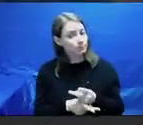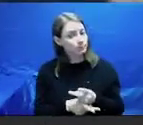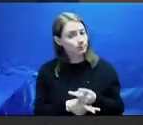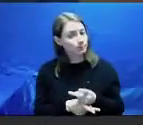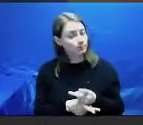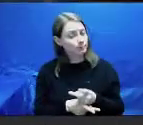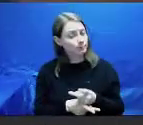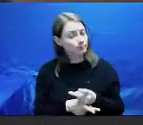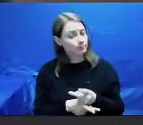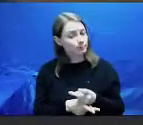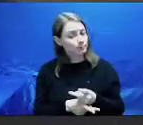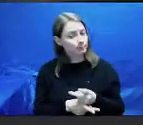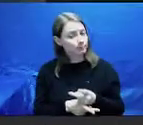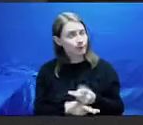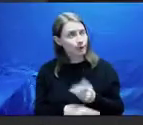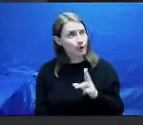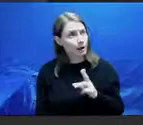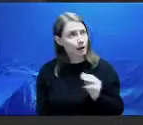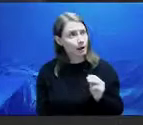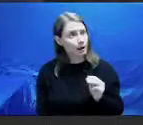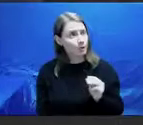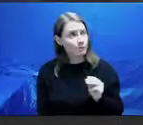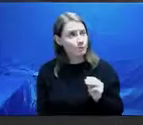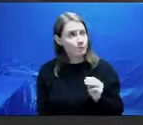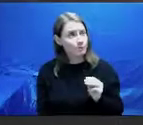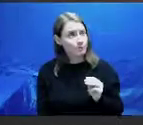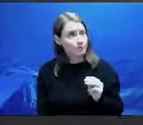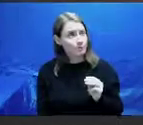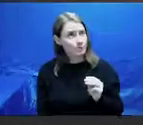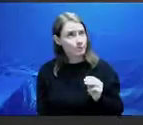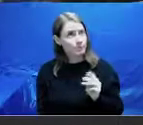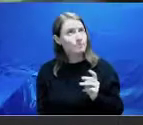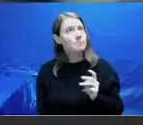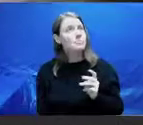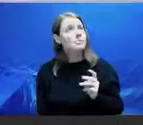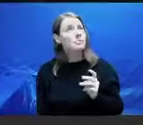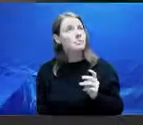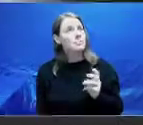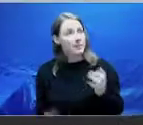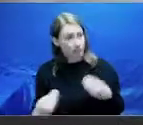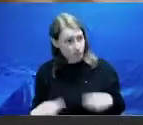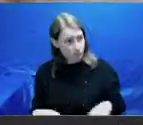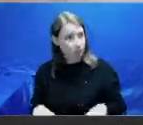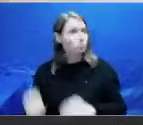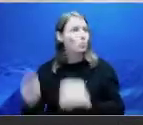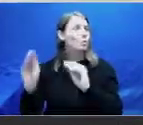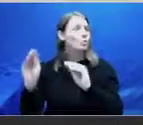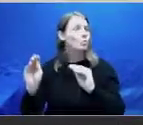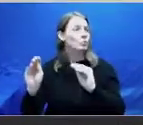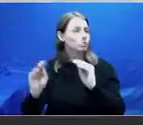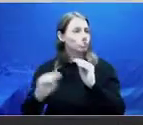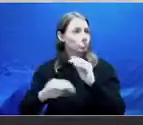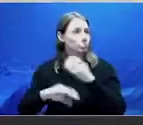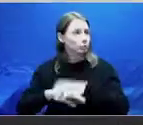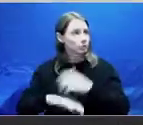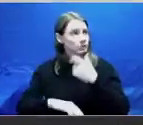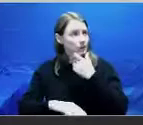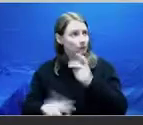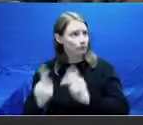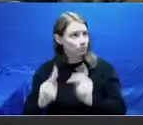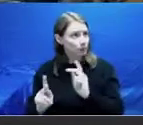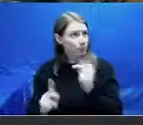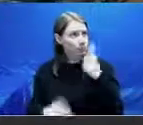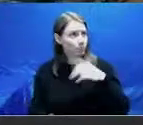Paladin sold it to the English to make their profit. Okay, so 1 keep, 2 junk, 3